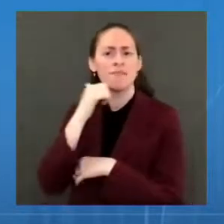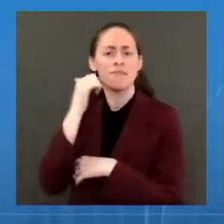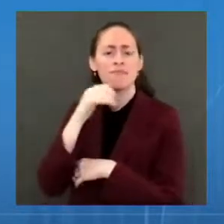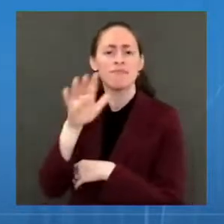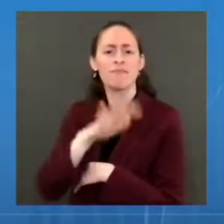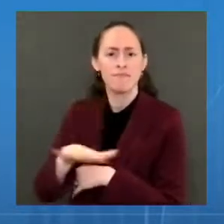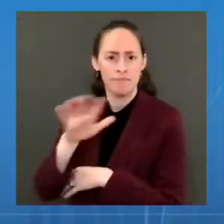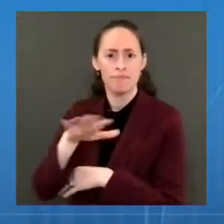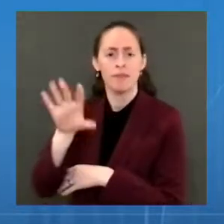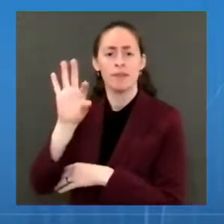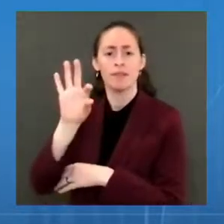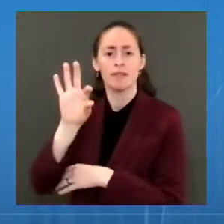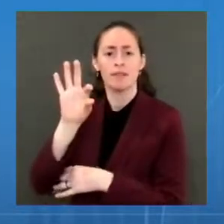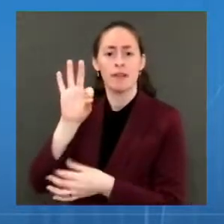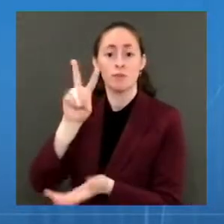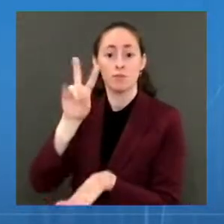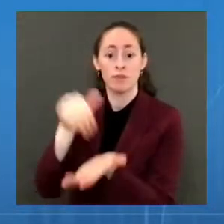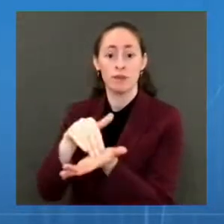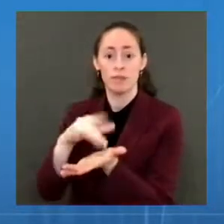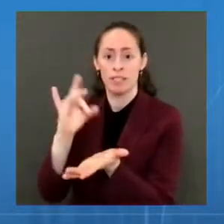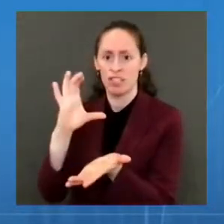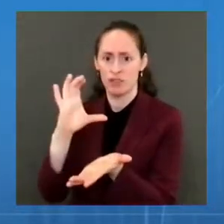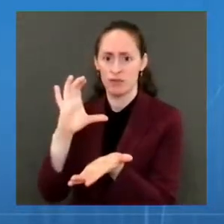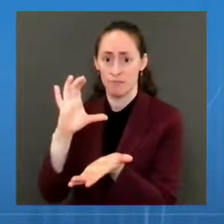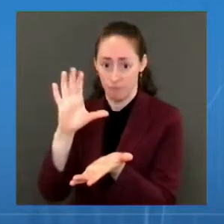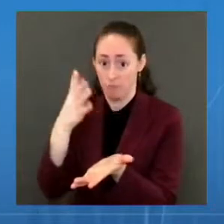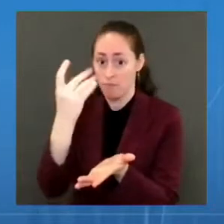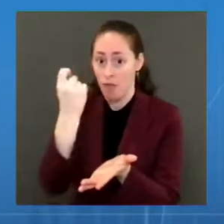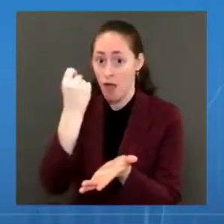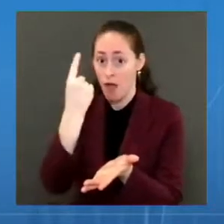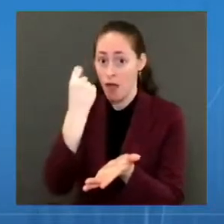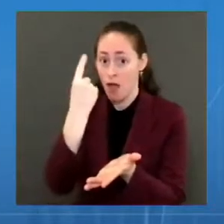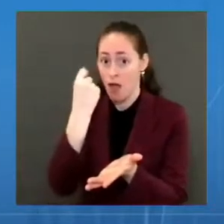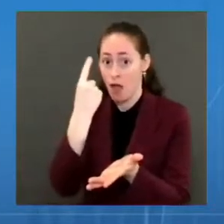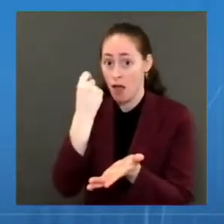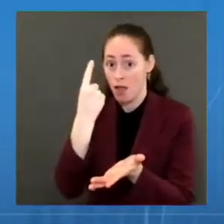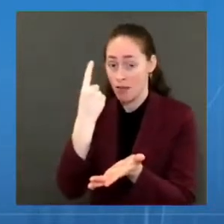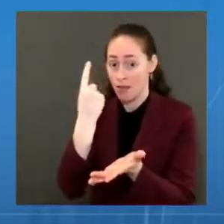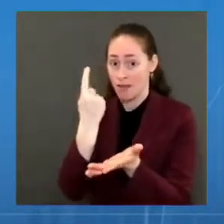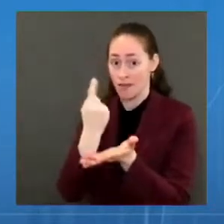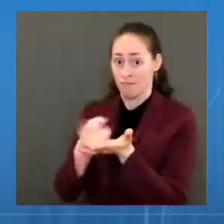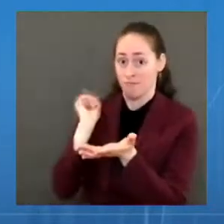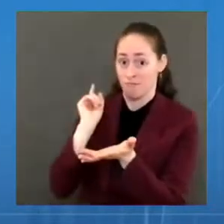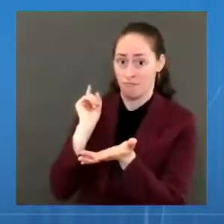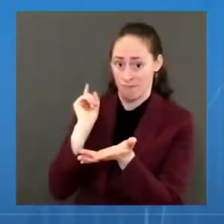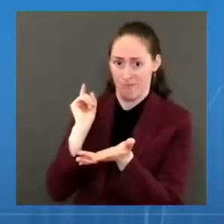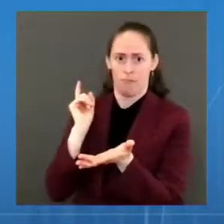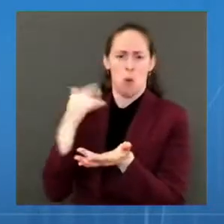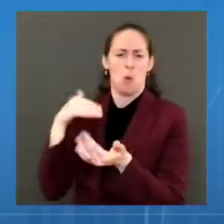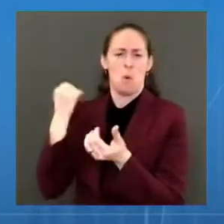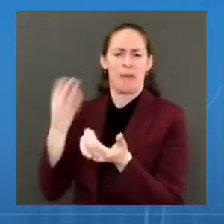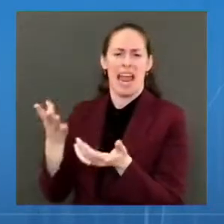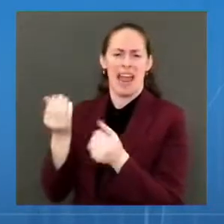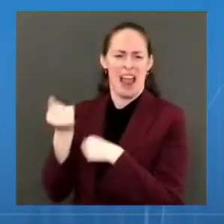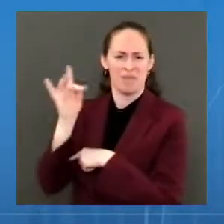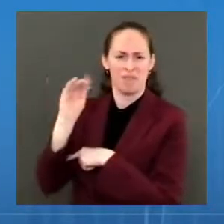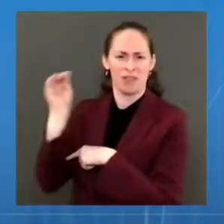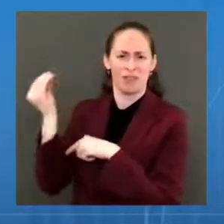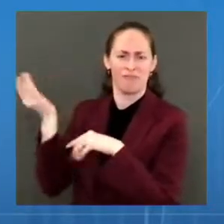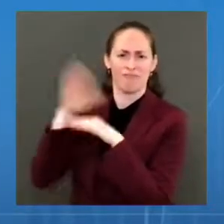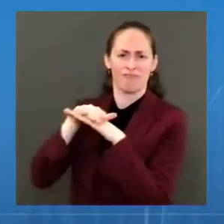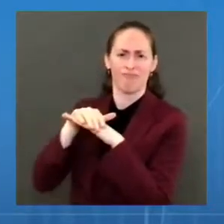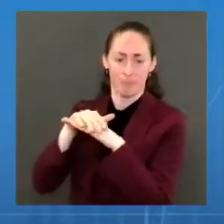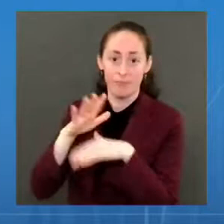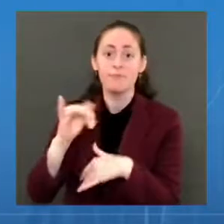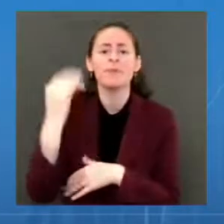an 18% increase from last week's 7-day daily case average. The 7-day average of hospital admissions is